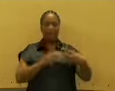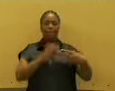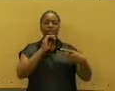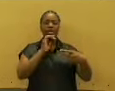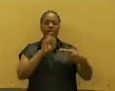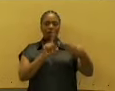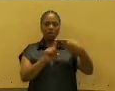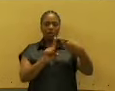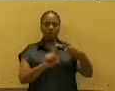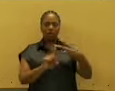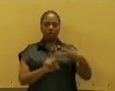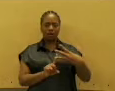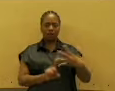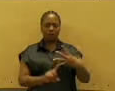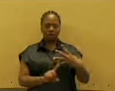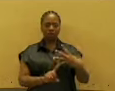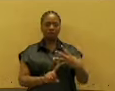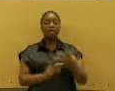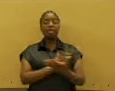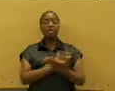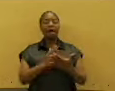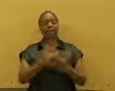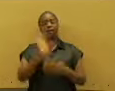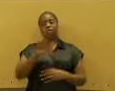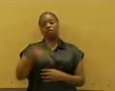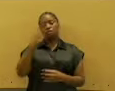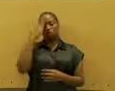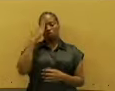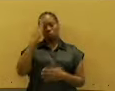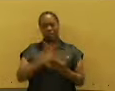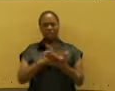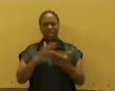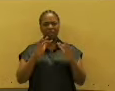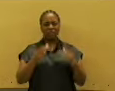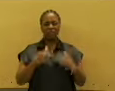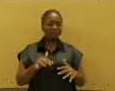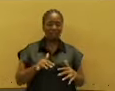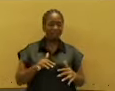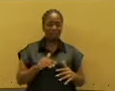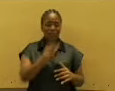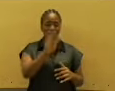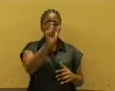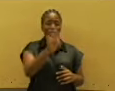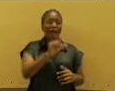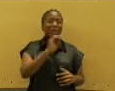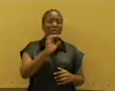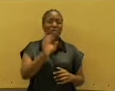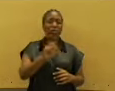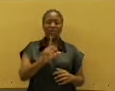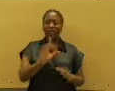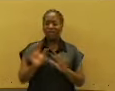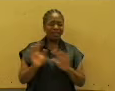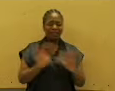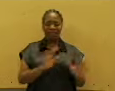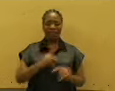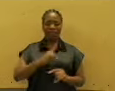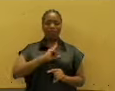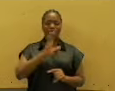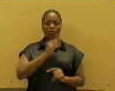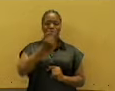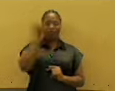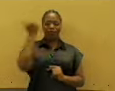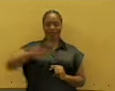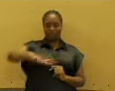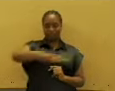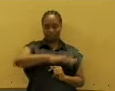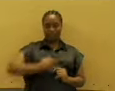our space, it's a bit more common, but for some people, this may not come as second nature, as you might not be necessarily involved in the space. So